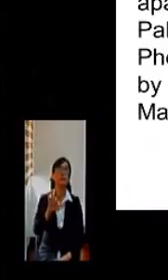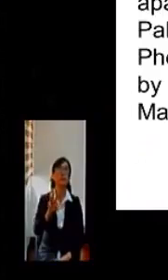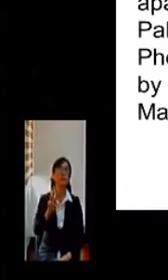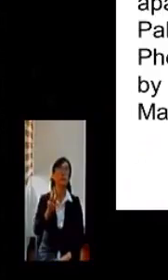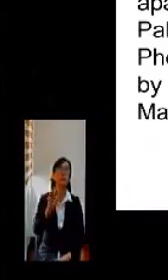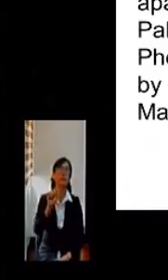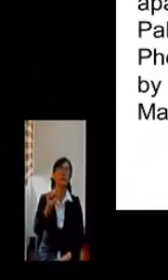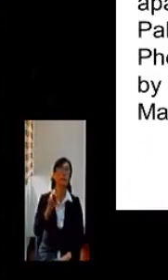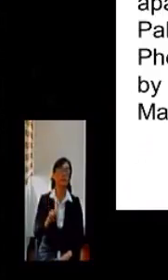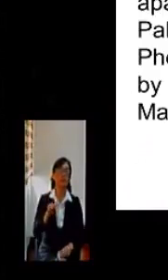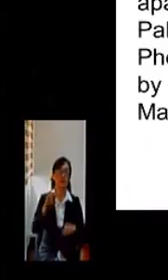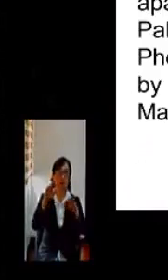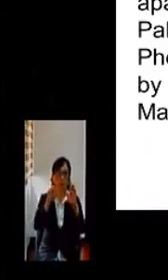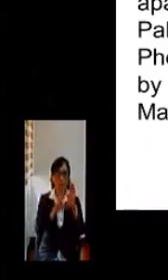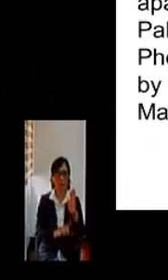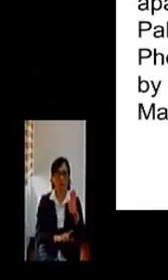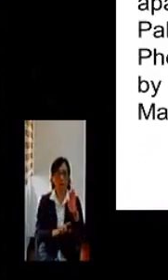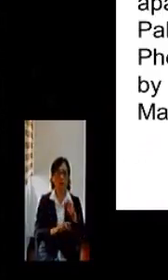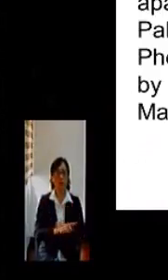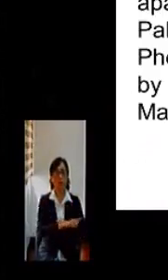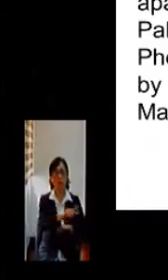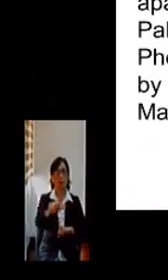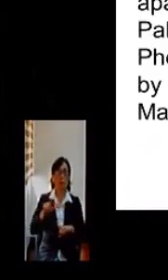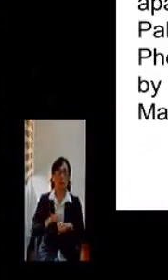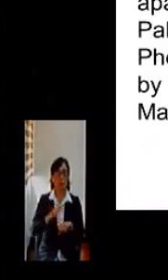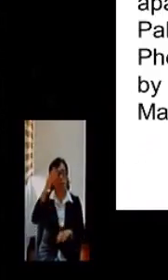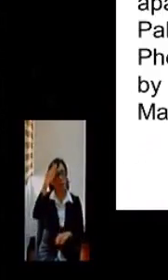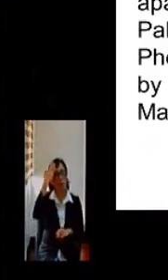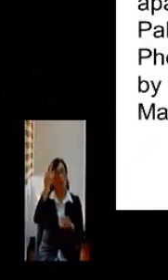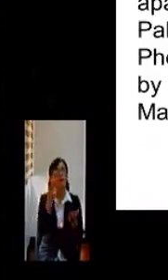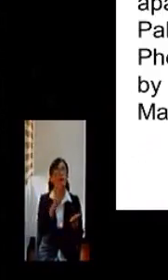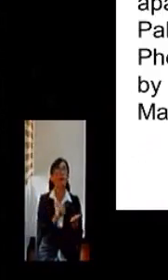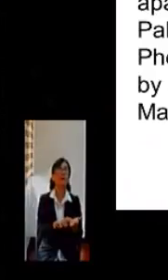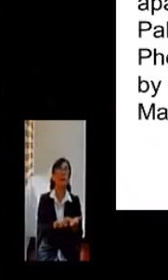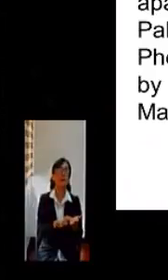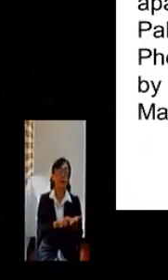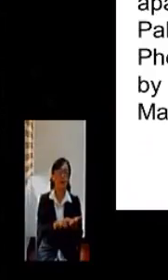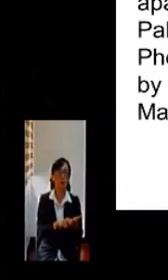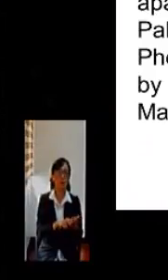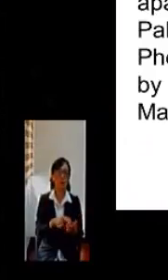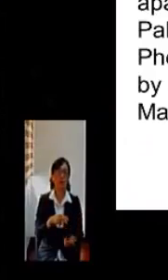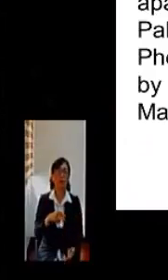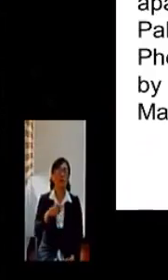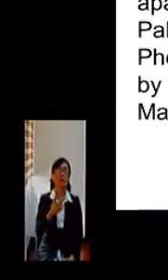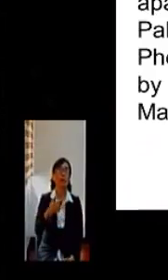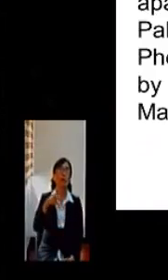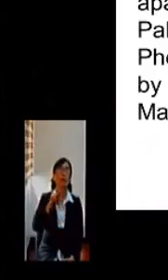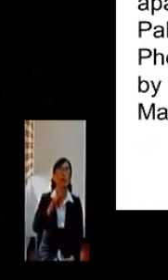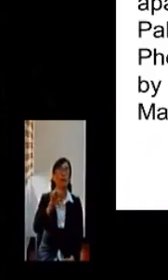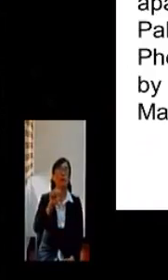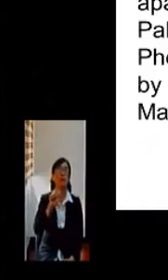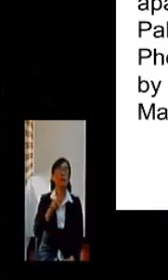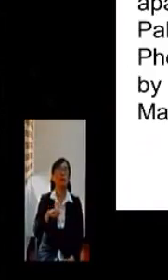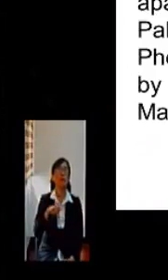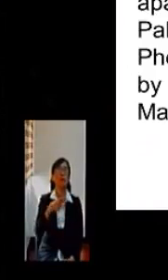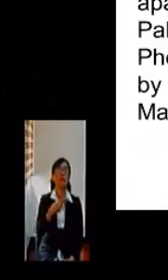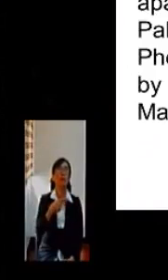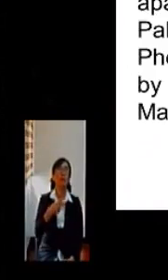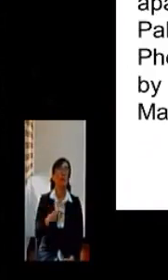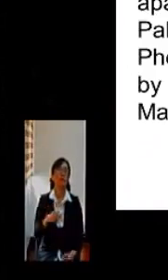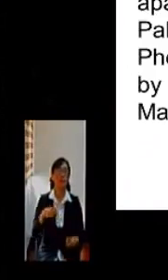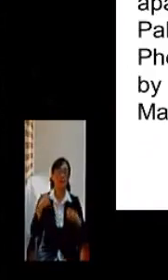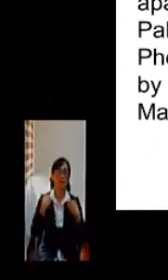in lowland. And if you would notice the graph there, it shows that this species cannot